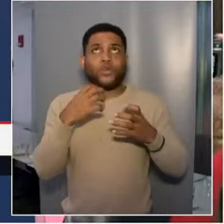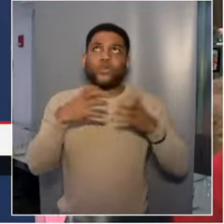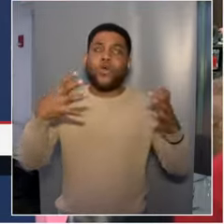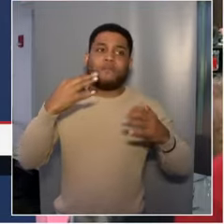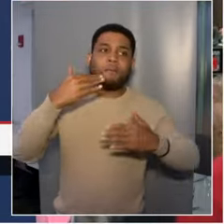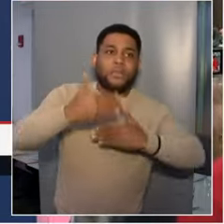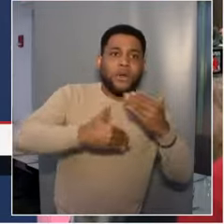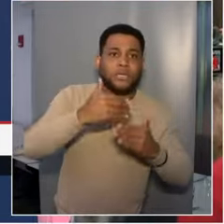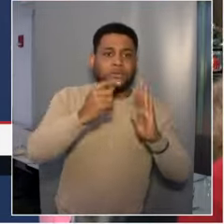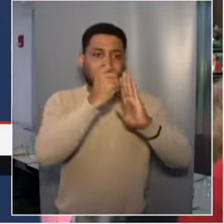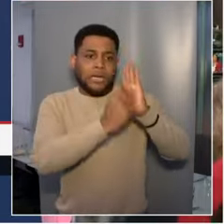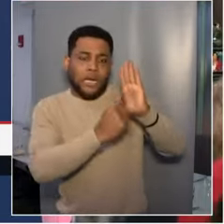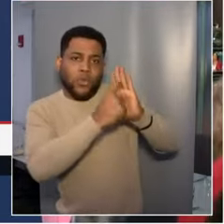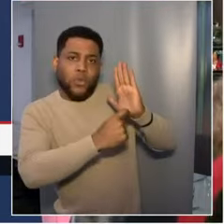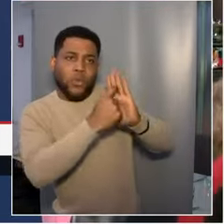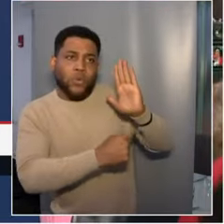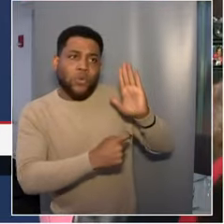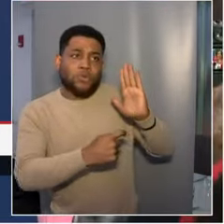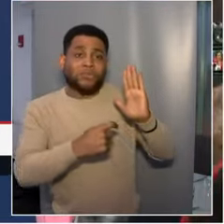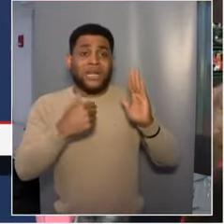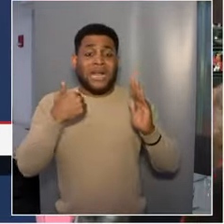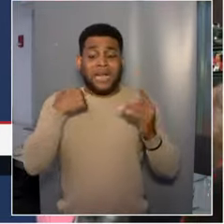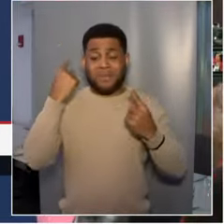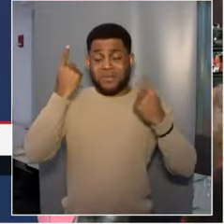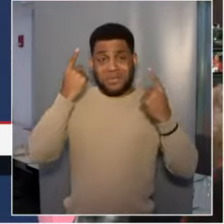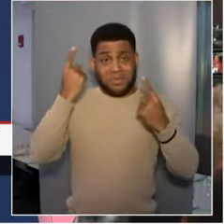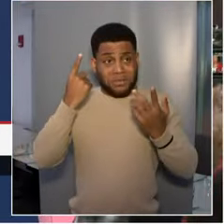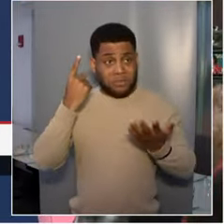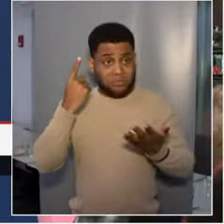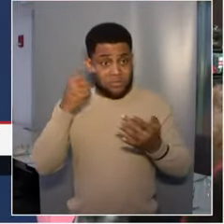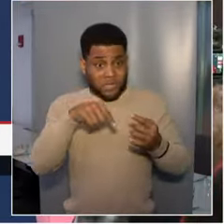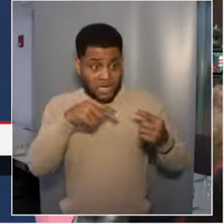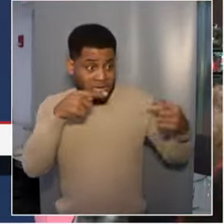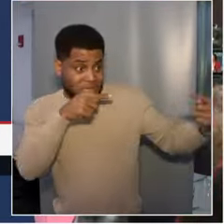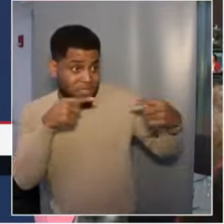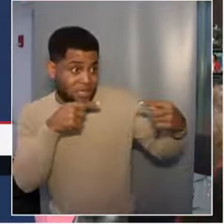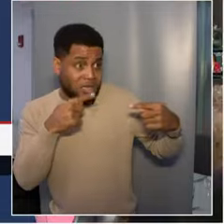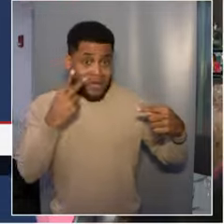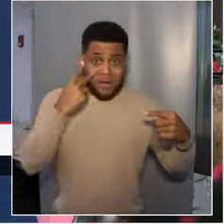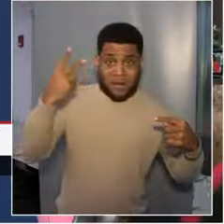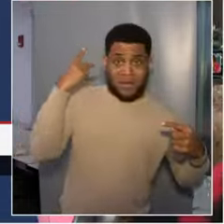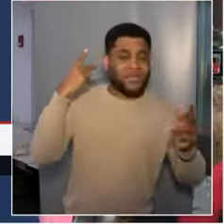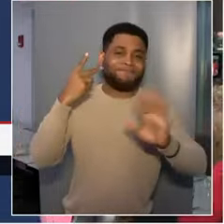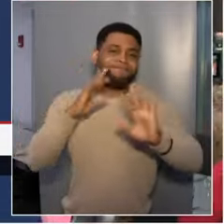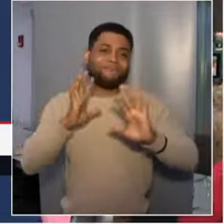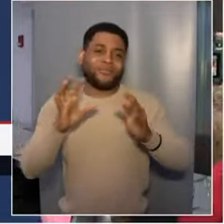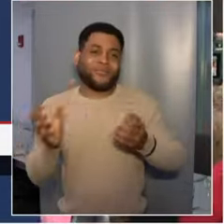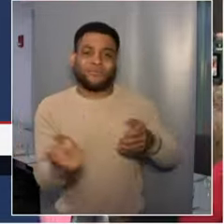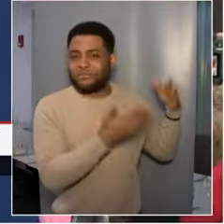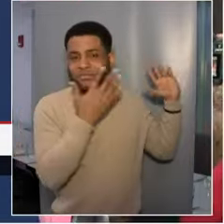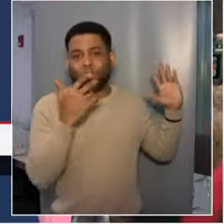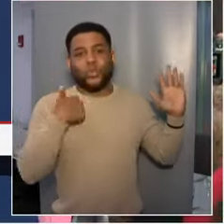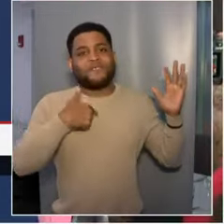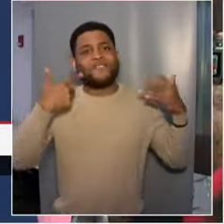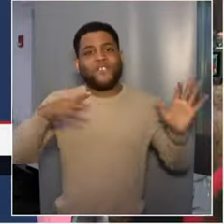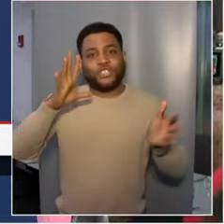consider it water under the bridge, lessons learned. Now let's win. I'm going to take two more.